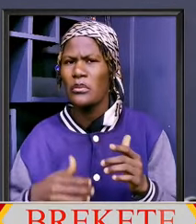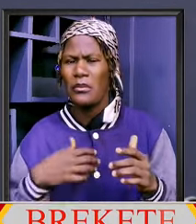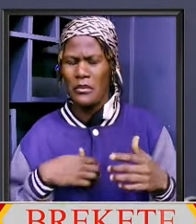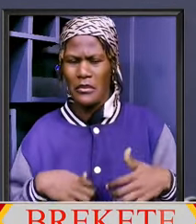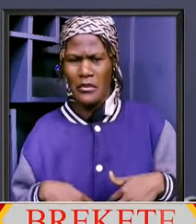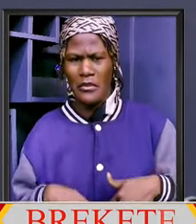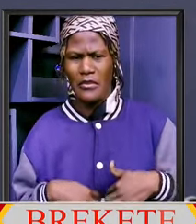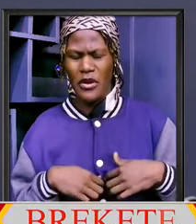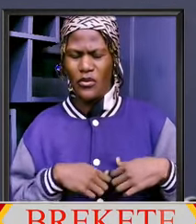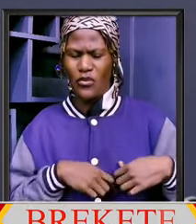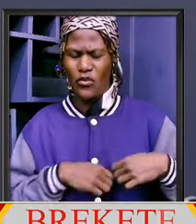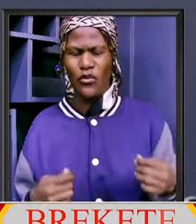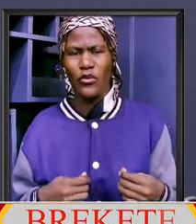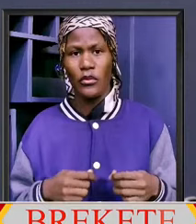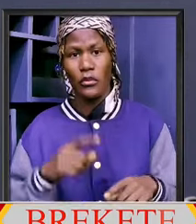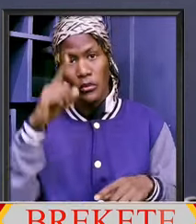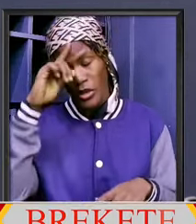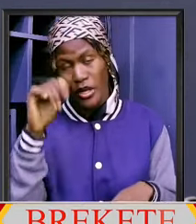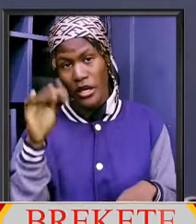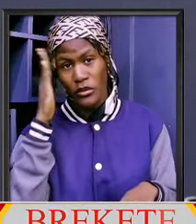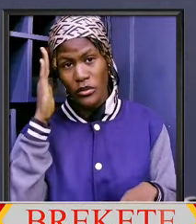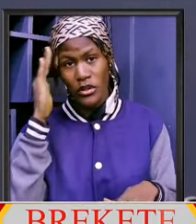I know say na die, I die so.